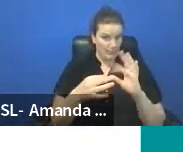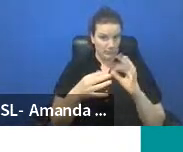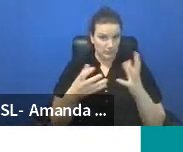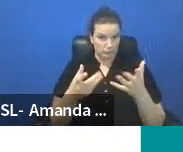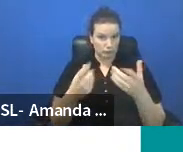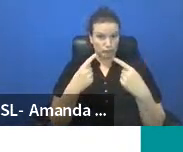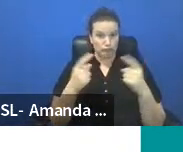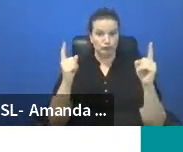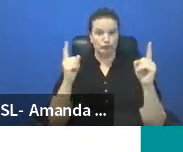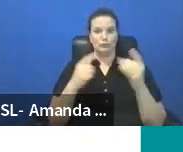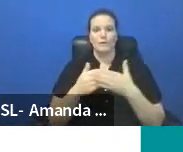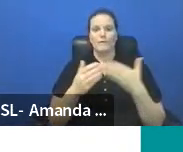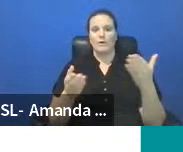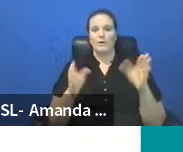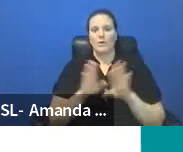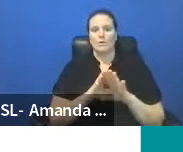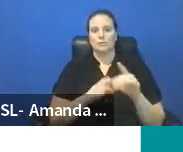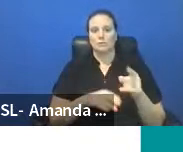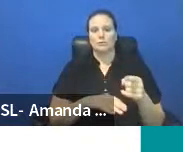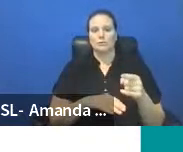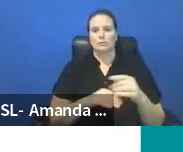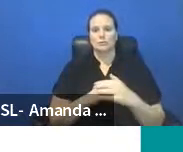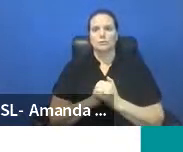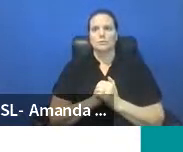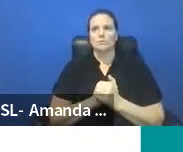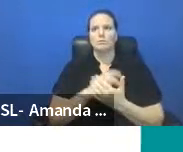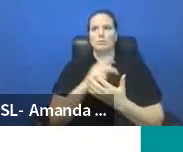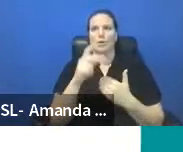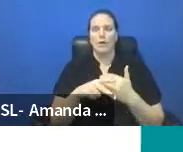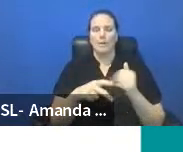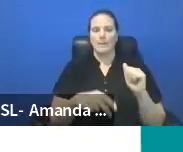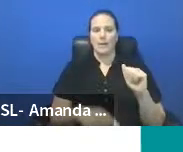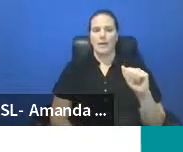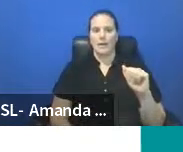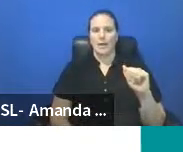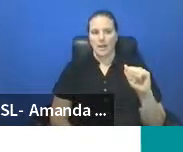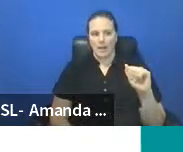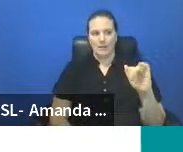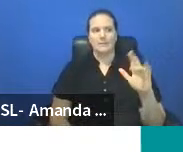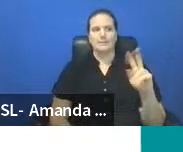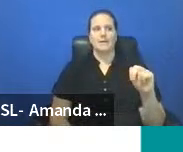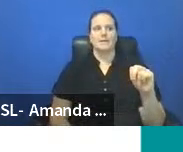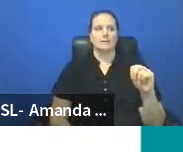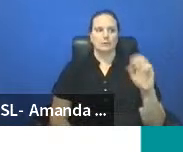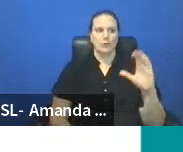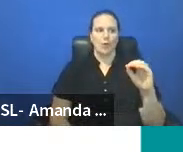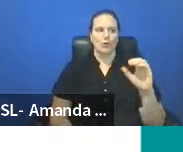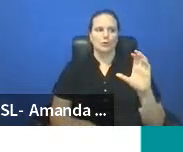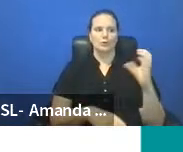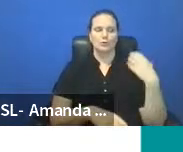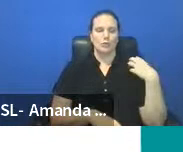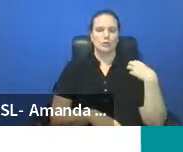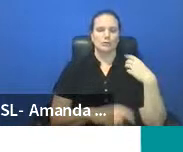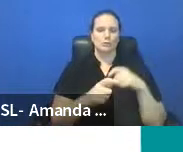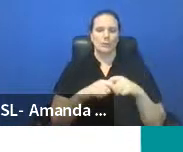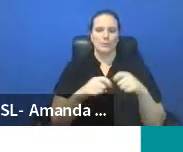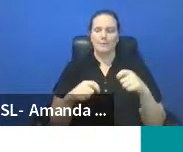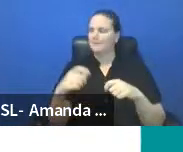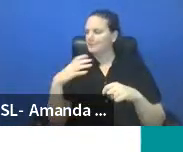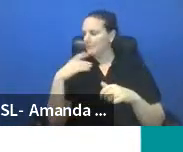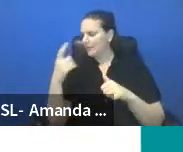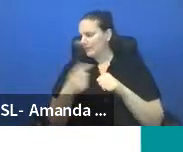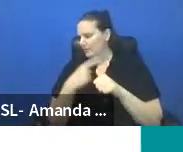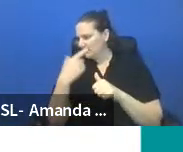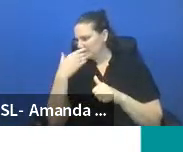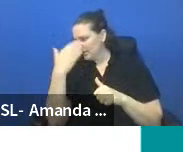make before we pass it to our program administrator and our co-chairs to wrap up tonight. Yeah, well, first of all, thank you, Lisa,